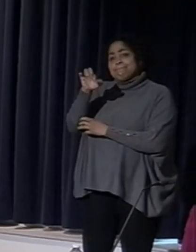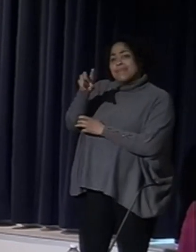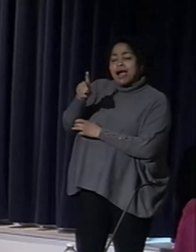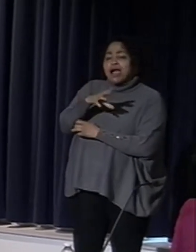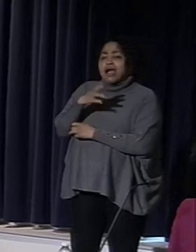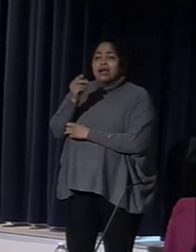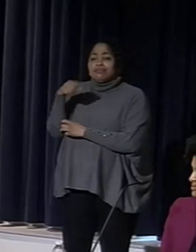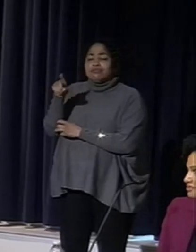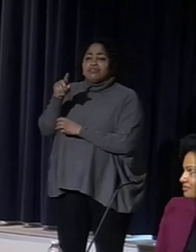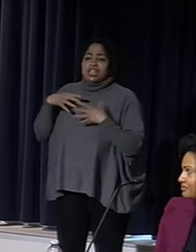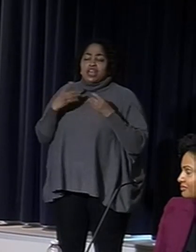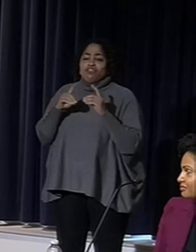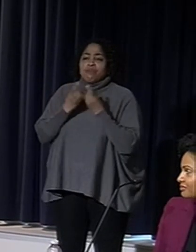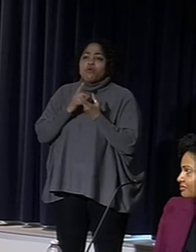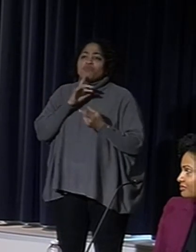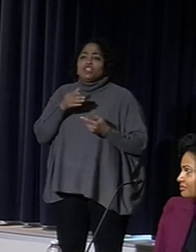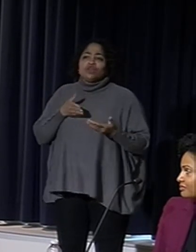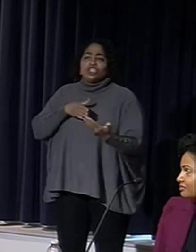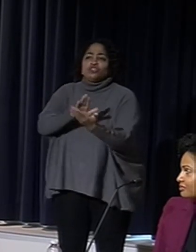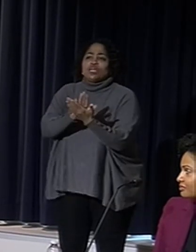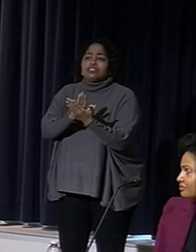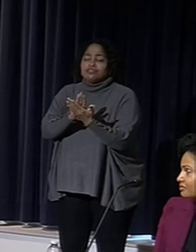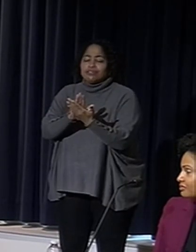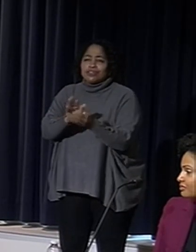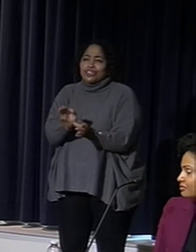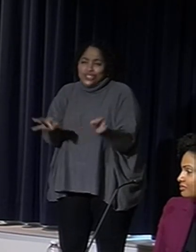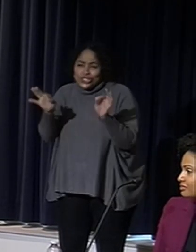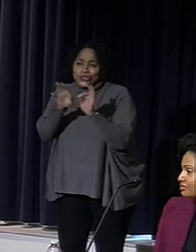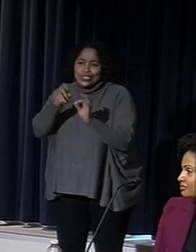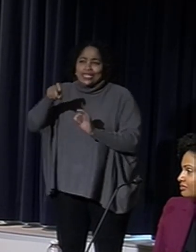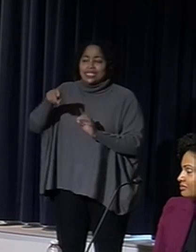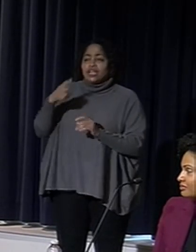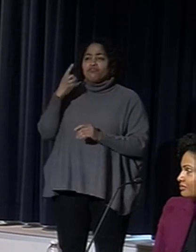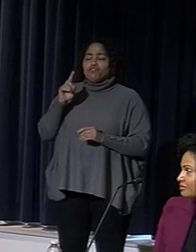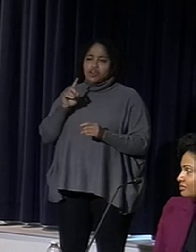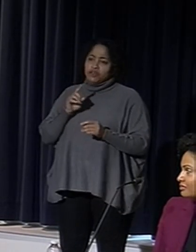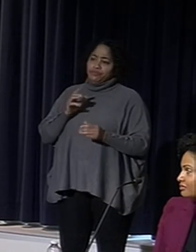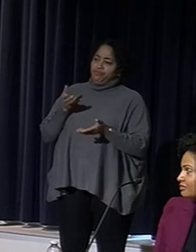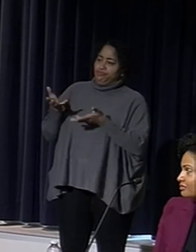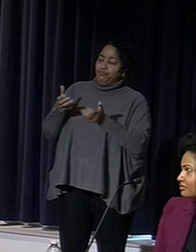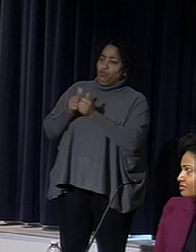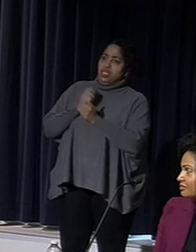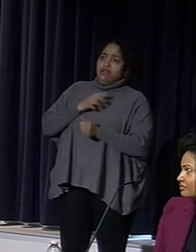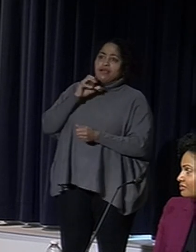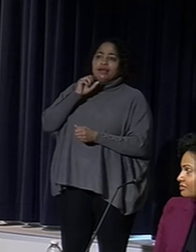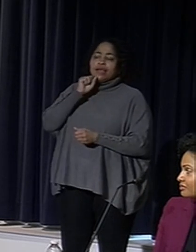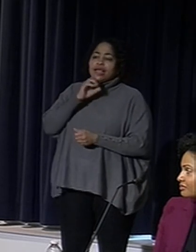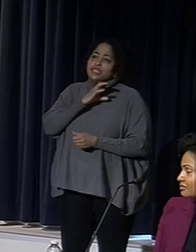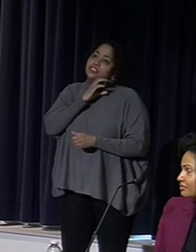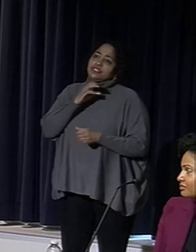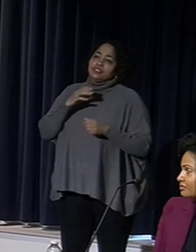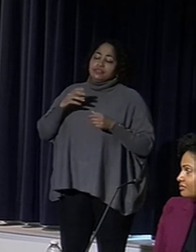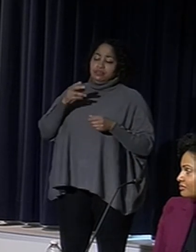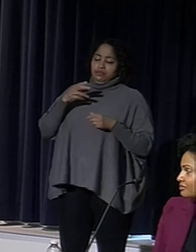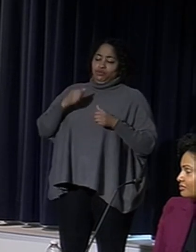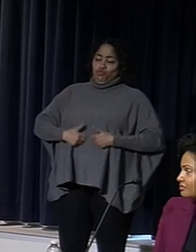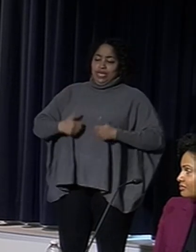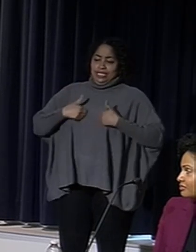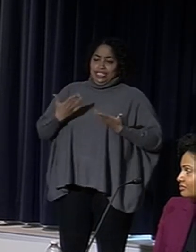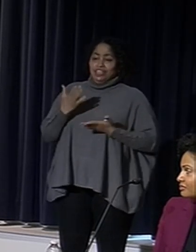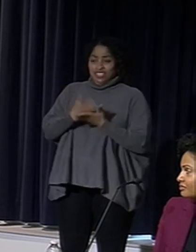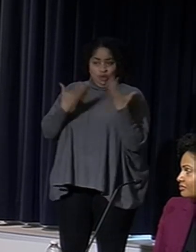Health Department, really to address an urgent need of getting to our elderly residents here in the city of Detroit. Some of that work underway